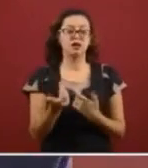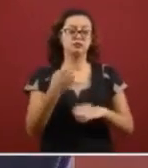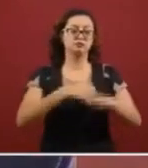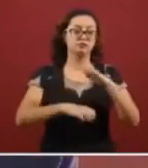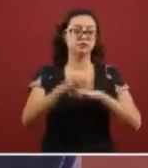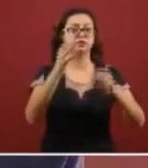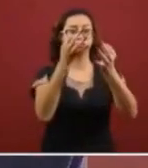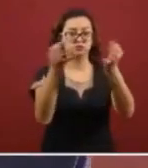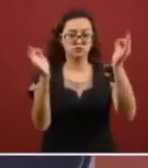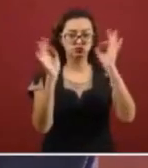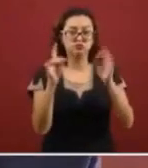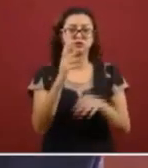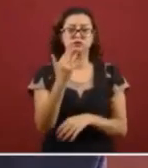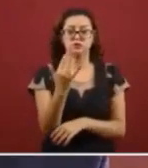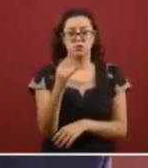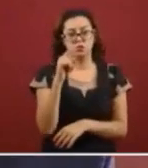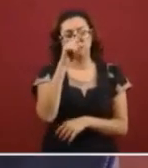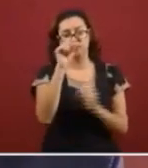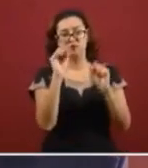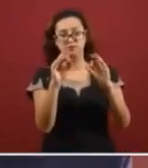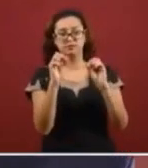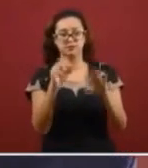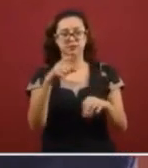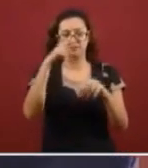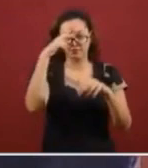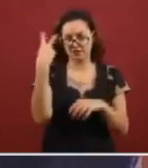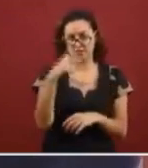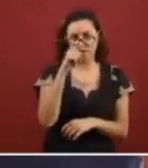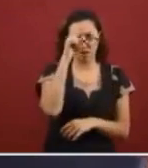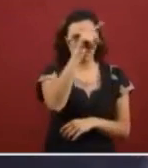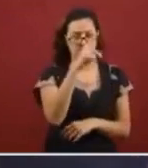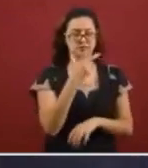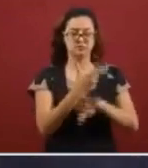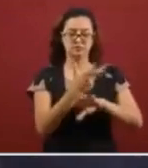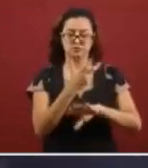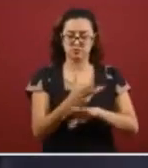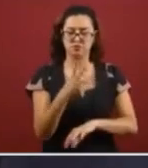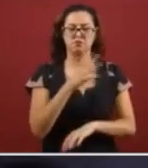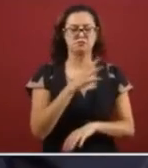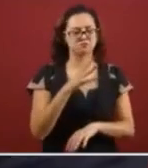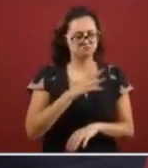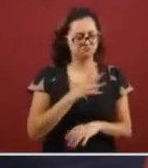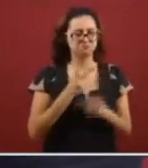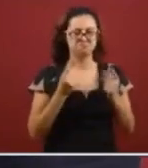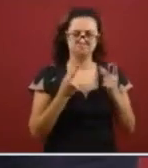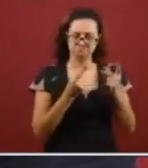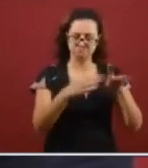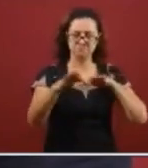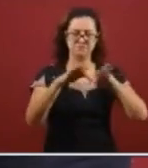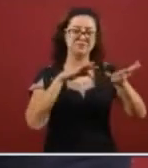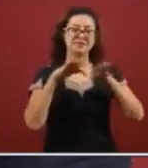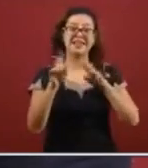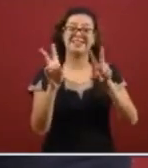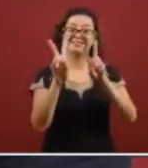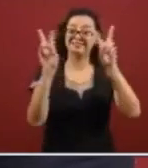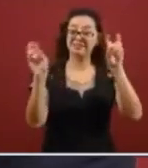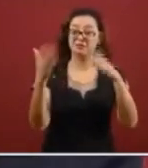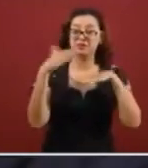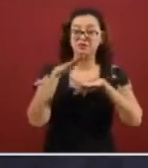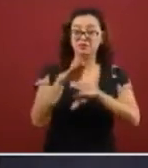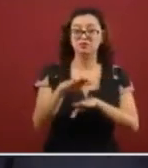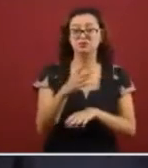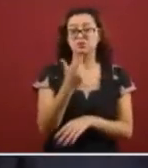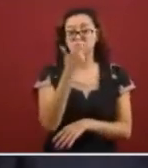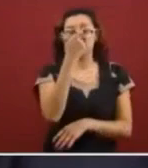the 50 consulates that Mexico has in the United States. And in the case, particularly